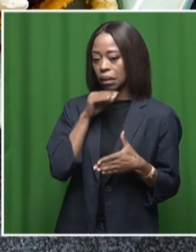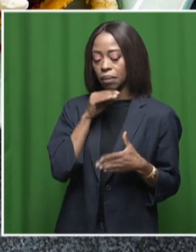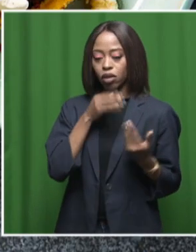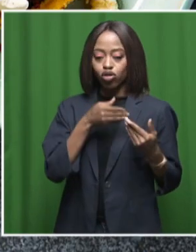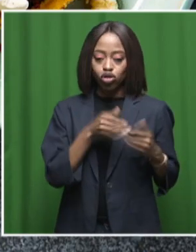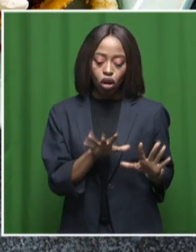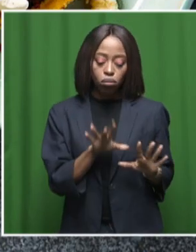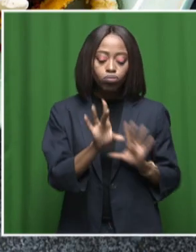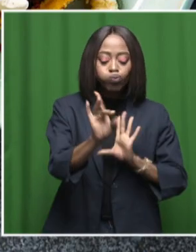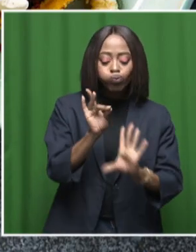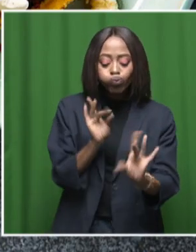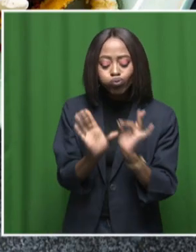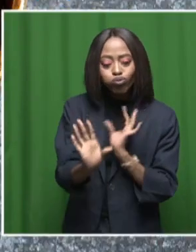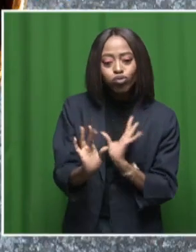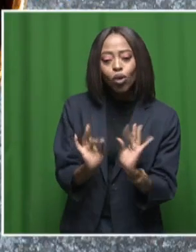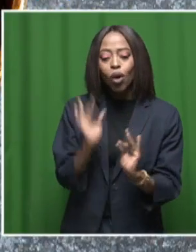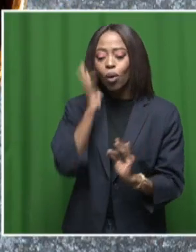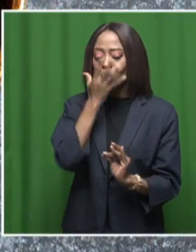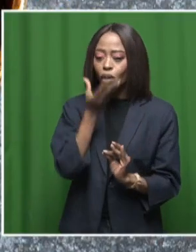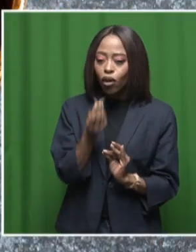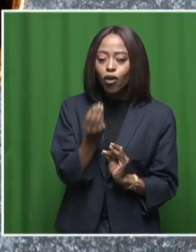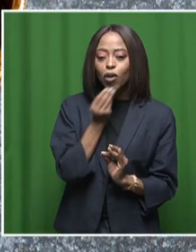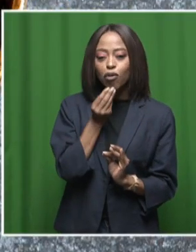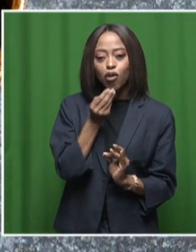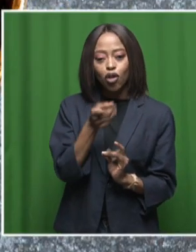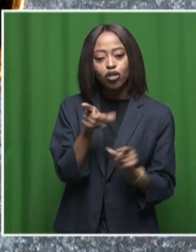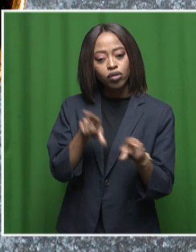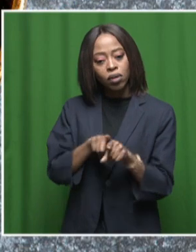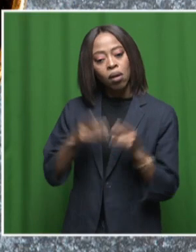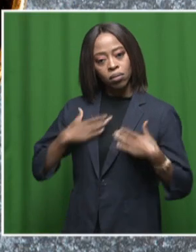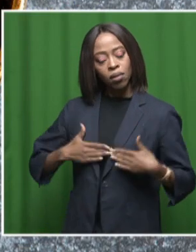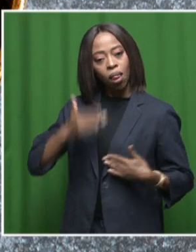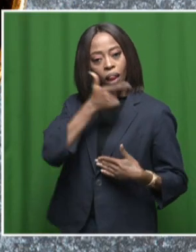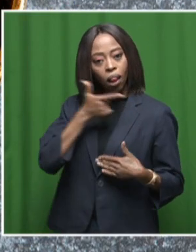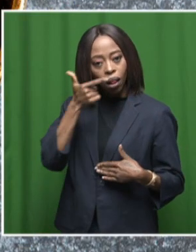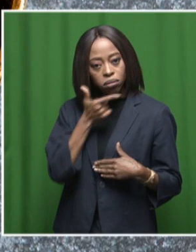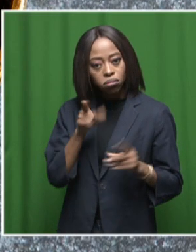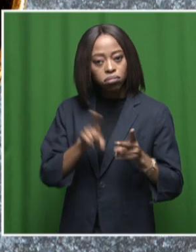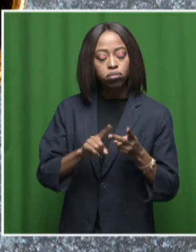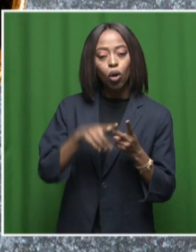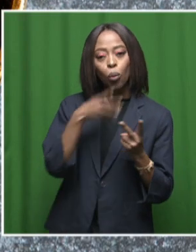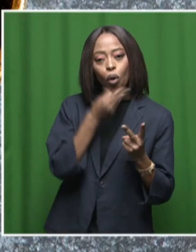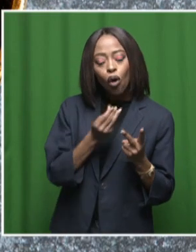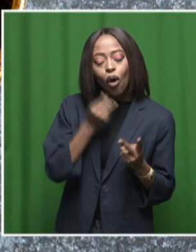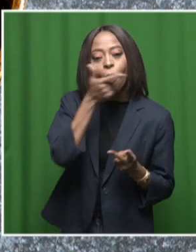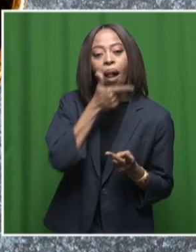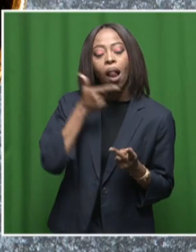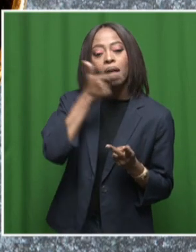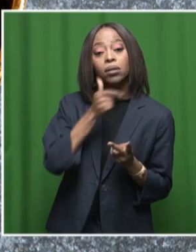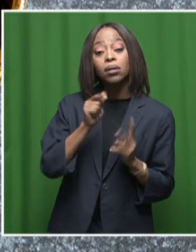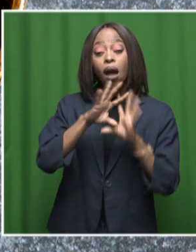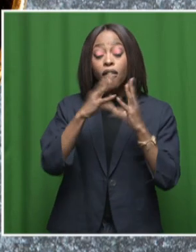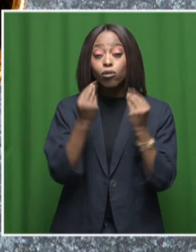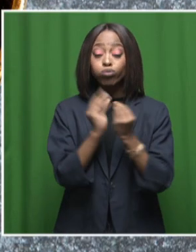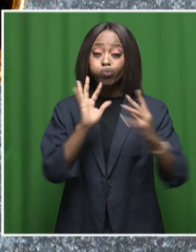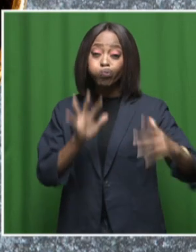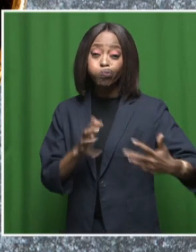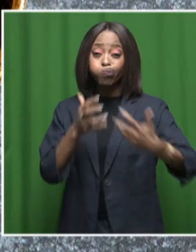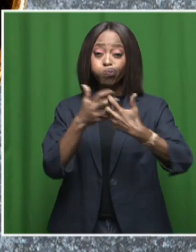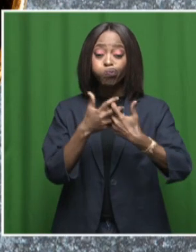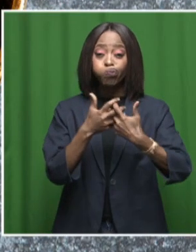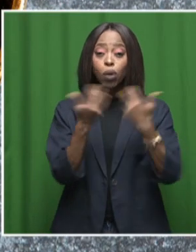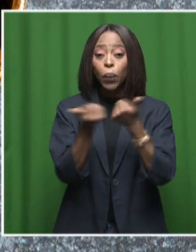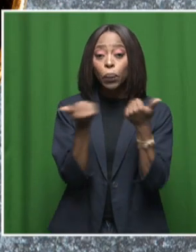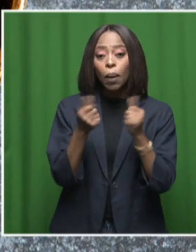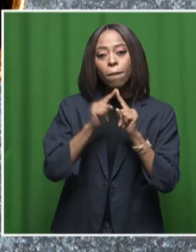a selection of beautiful bowls of food, just like a Sunday lunch, just like a Christmas lunch, where everything fits together. But